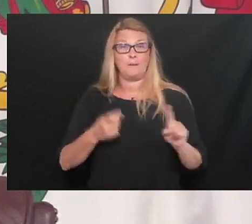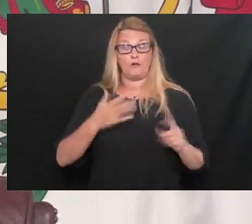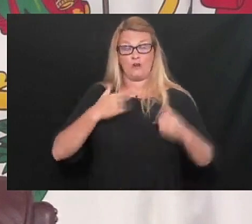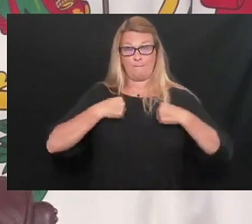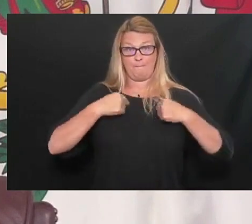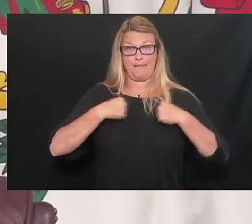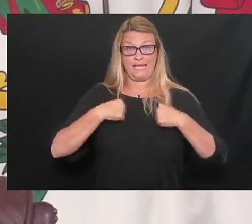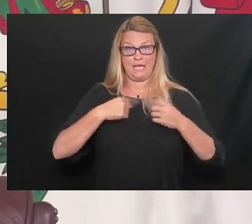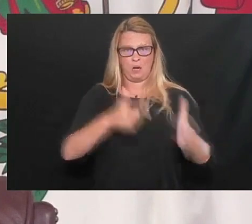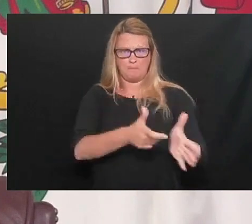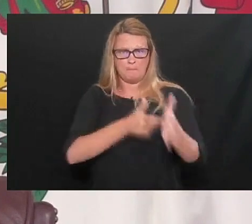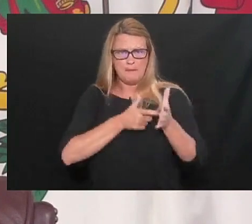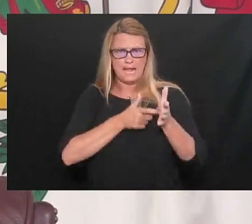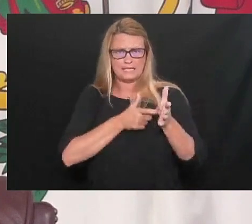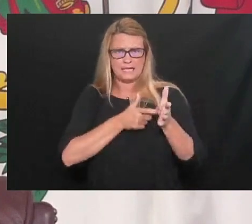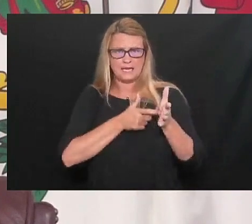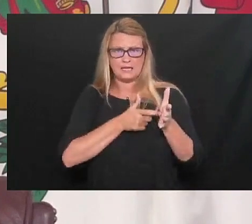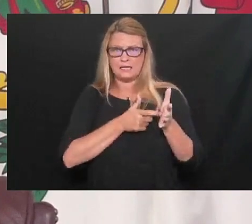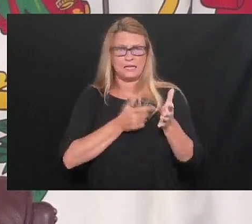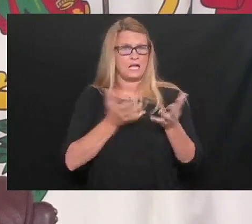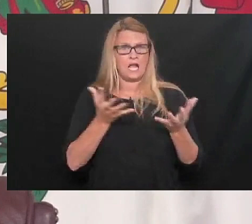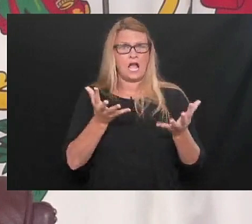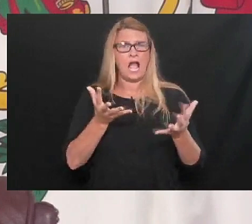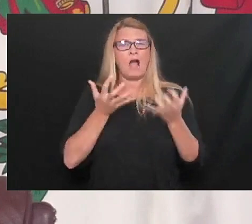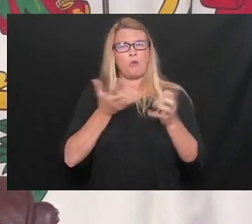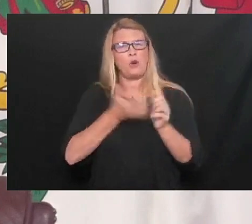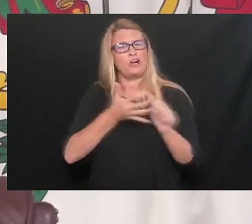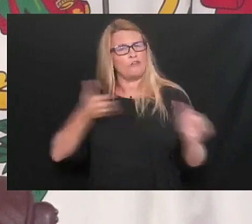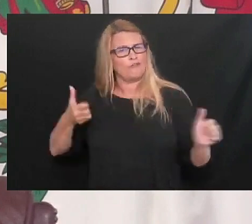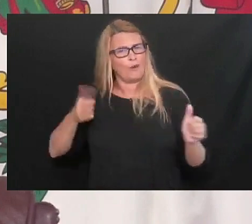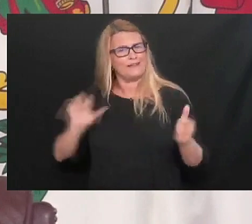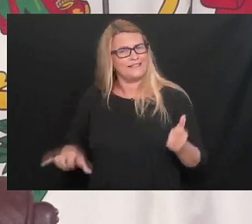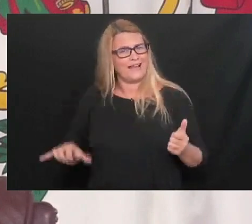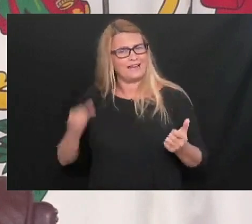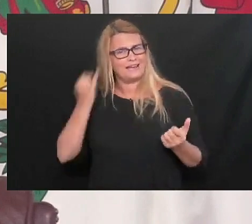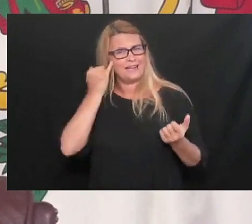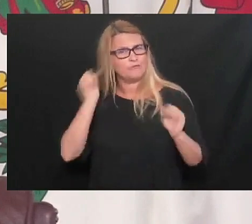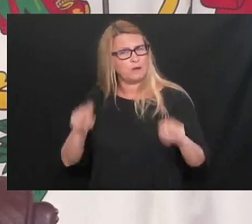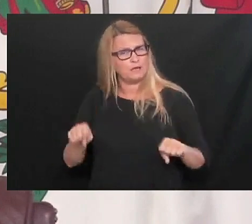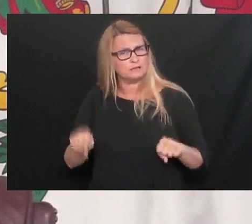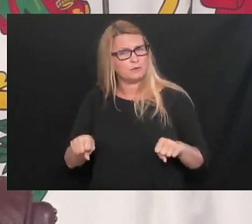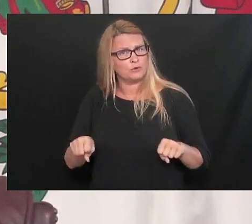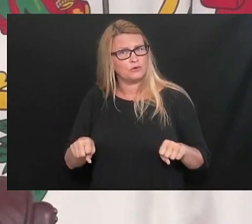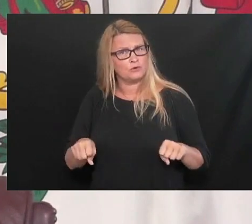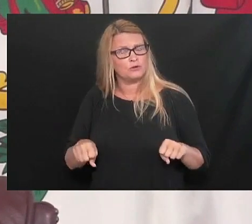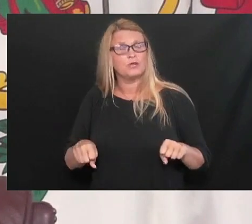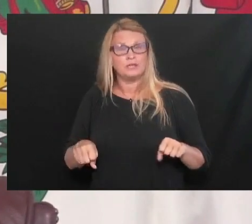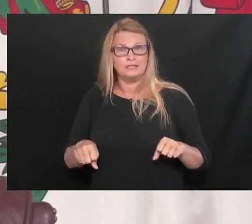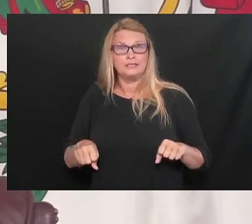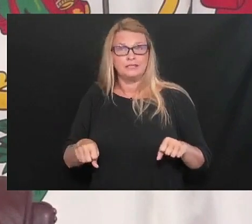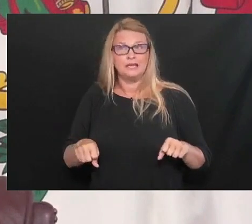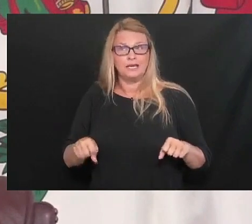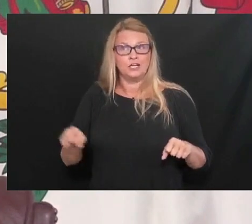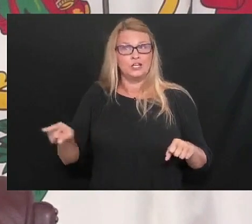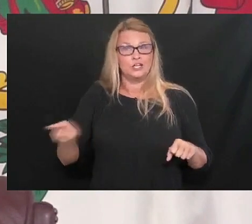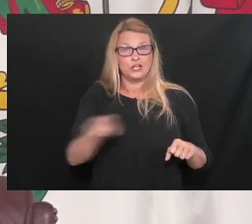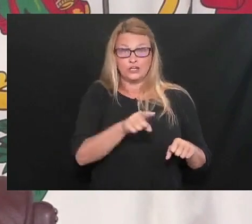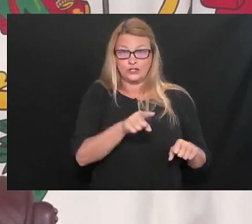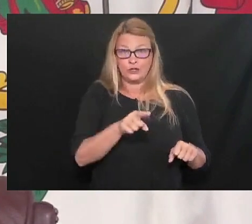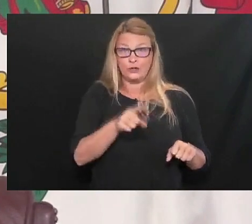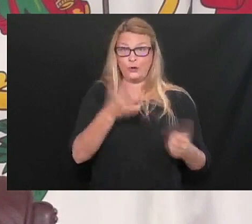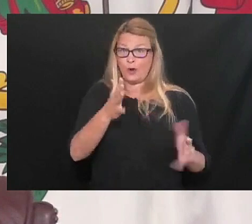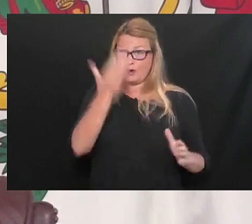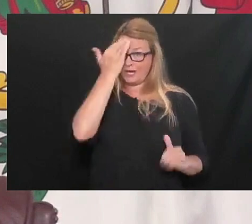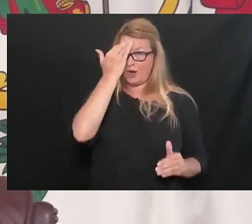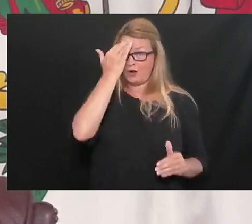far as the mandate, I want us to stay away from that if we possibly can. But Charles, and I know